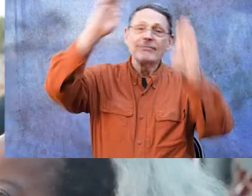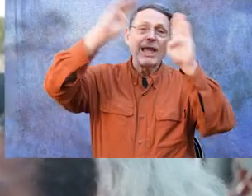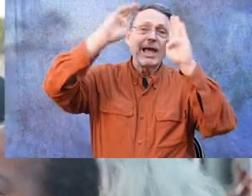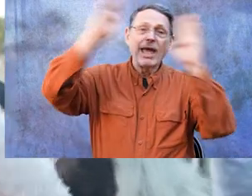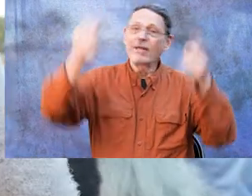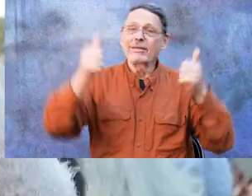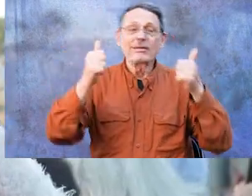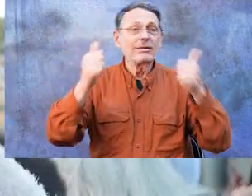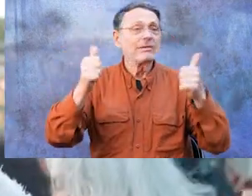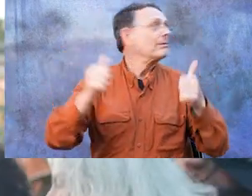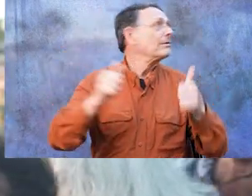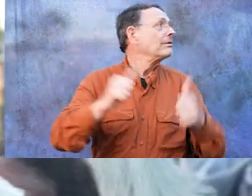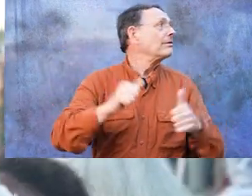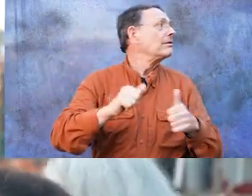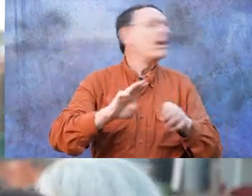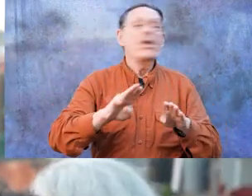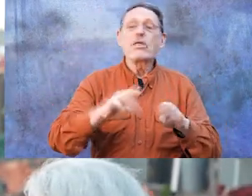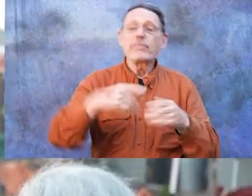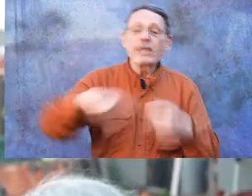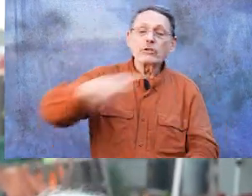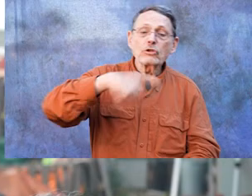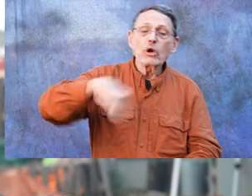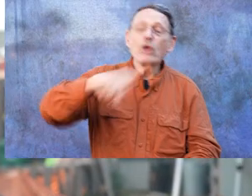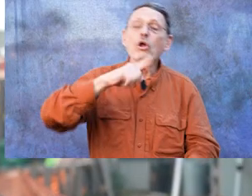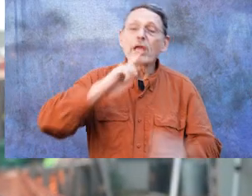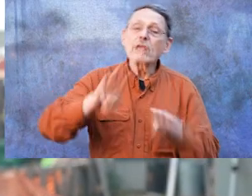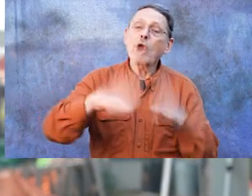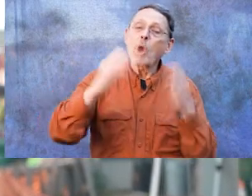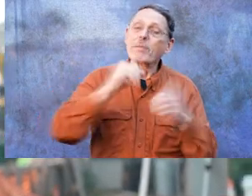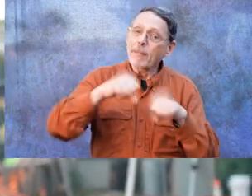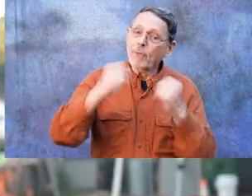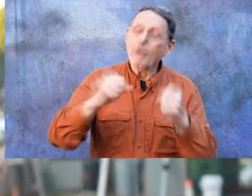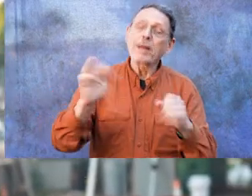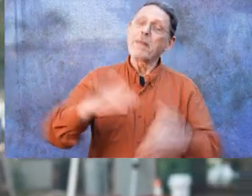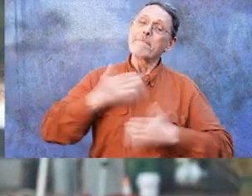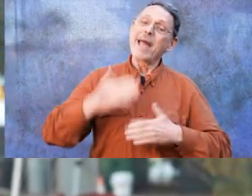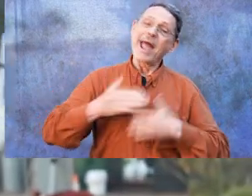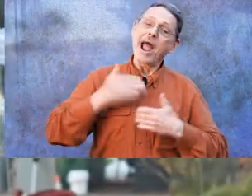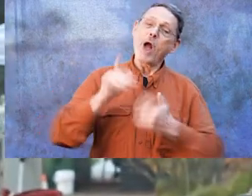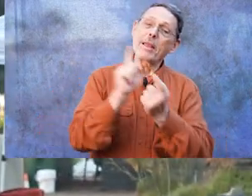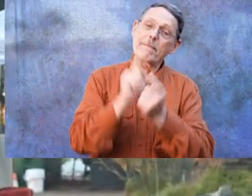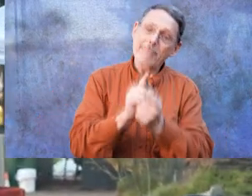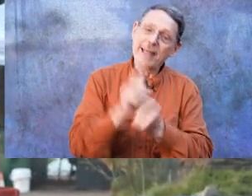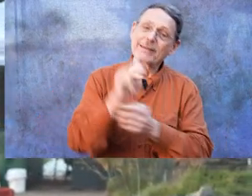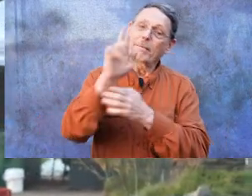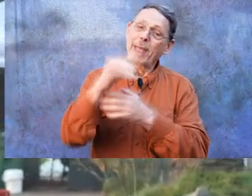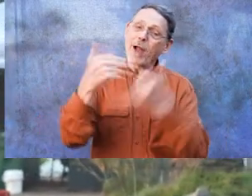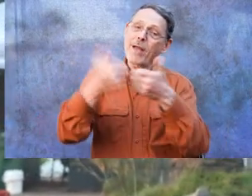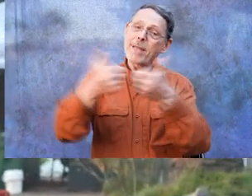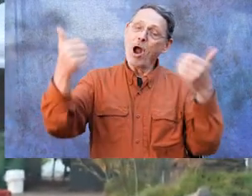Hail and farewell. The circle is open but unbroken. Merry meet, merry part, merry